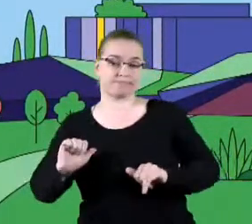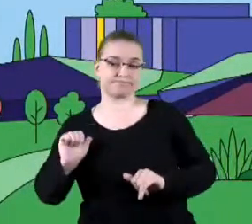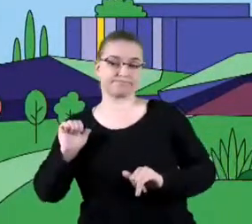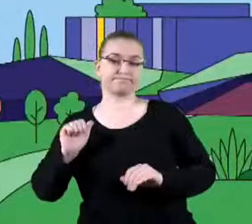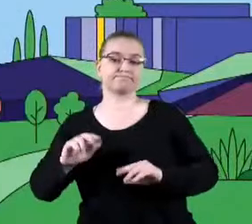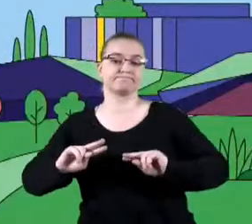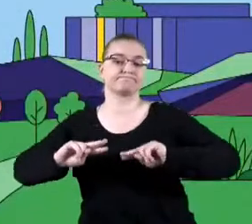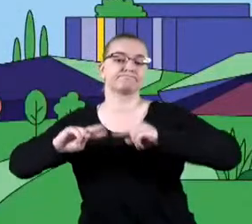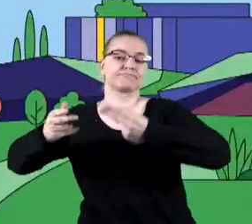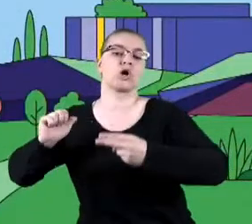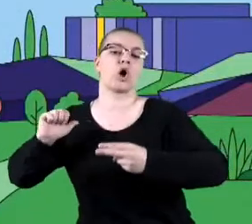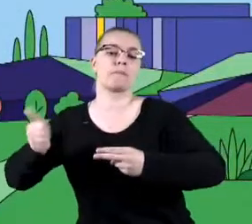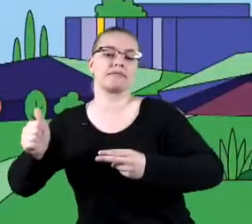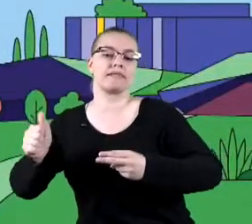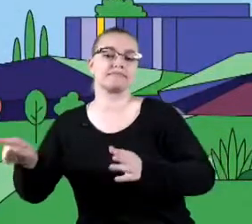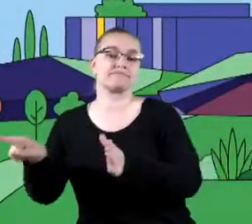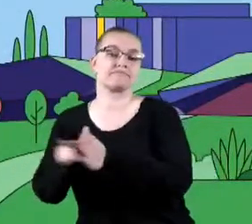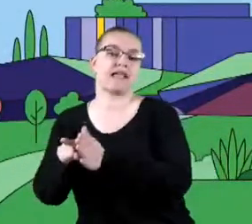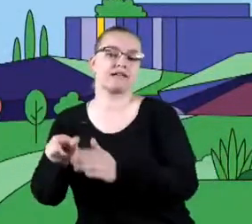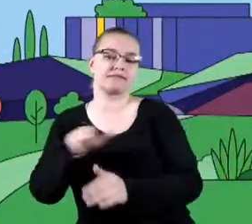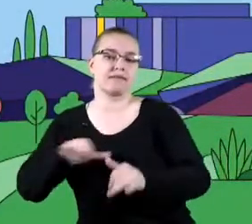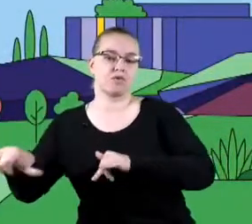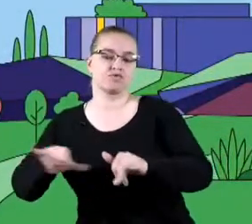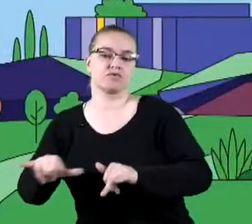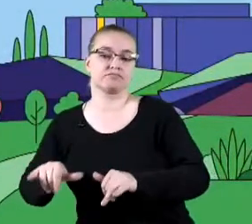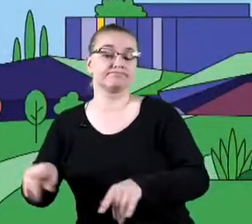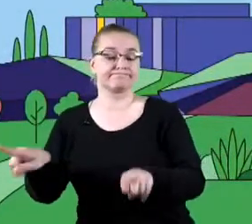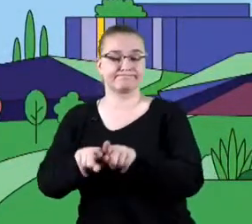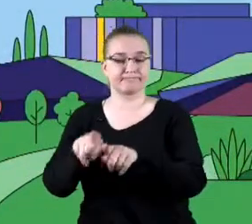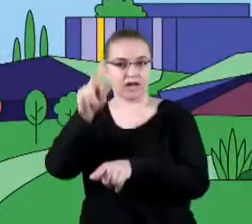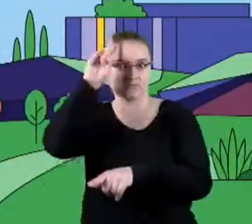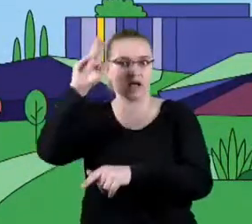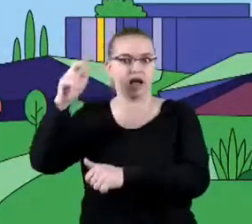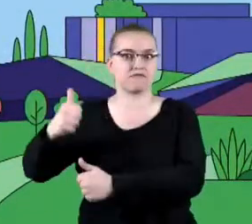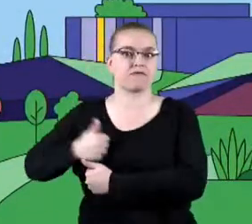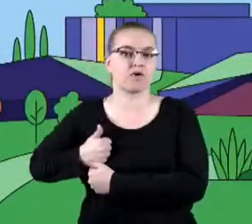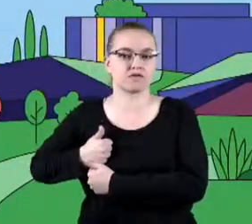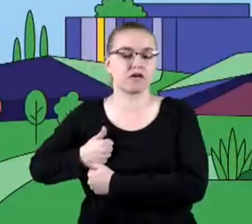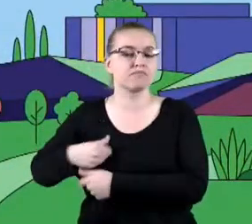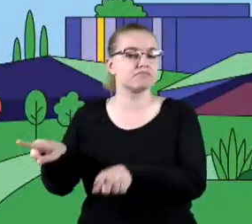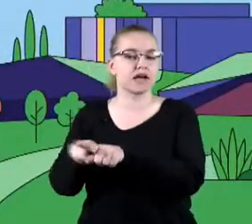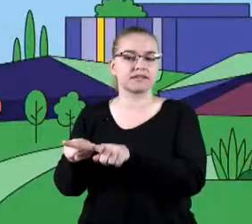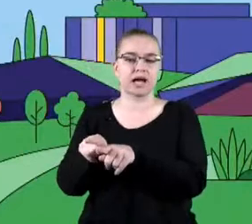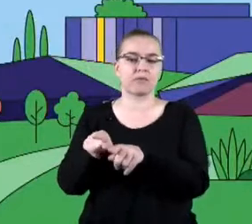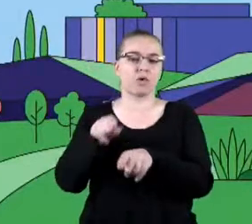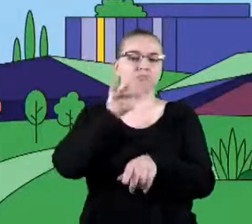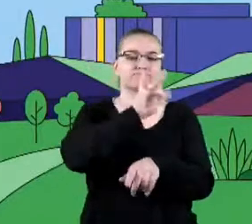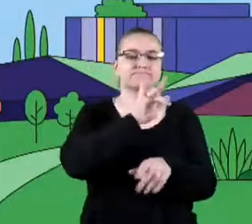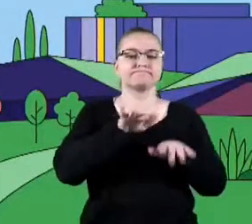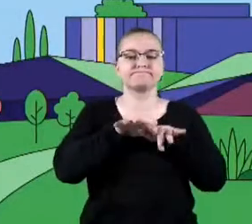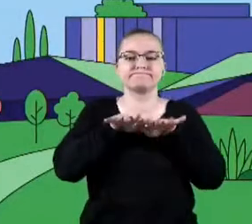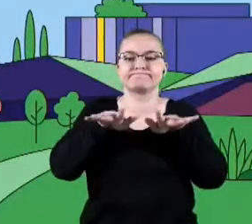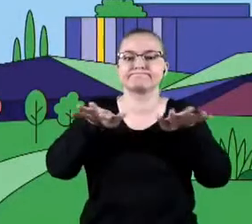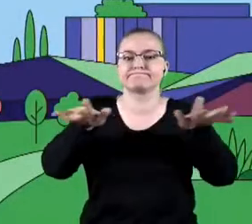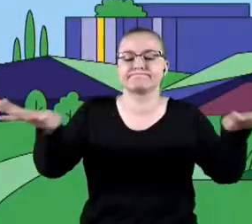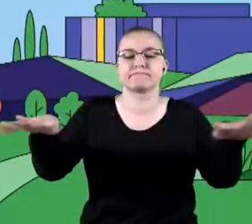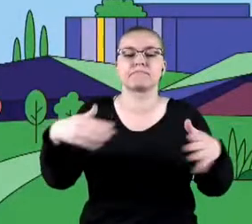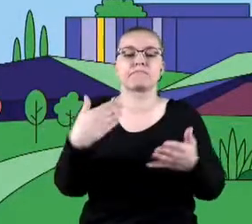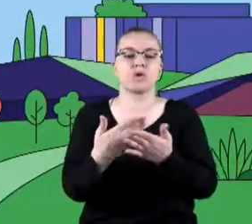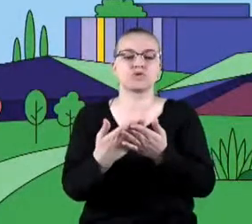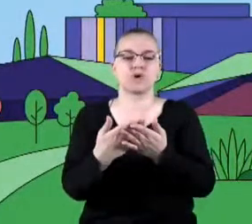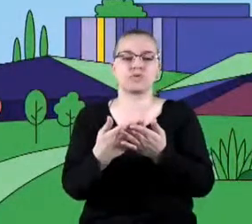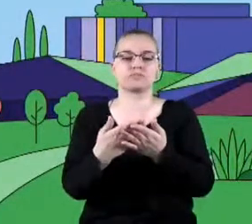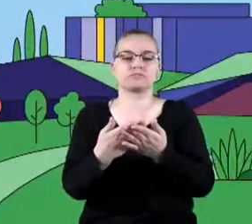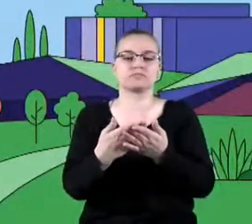the armies are posted in many major roads to limit the travel of people,